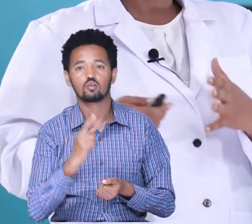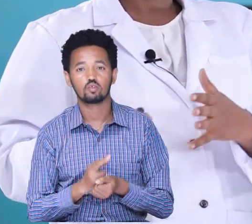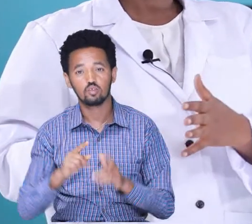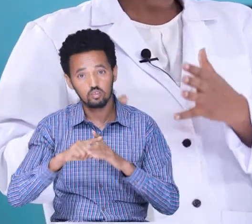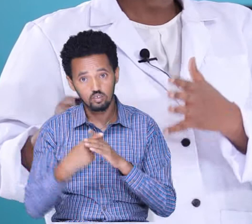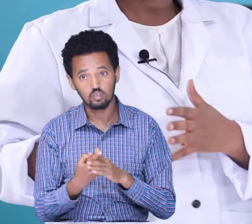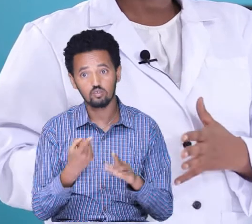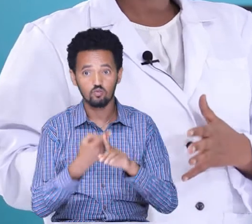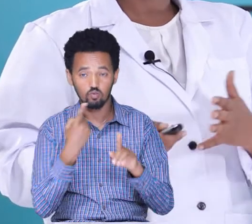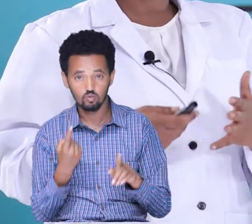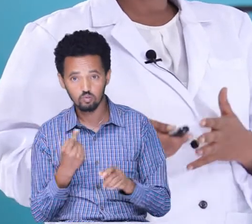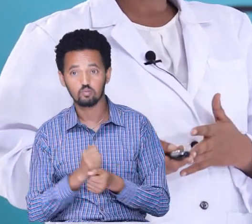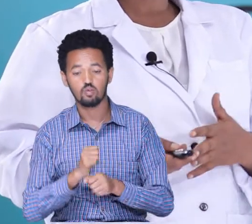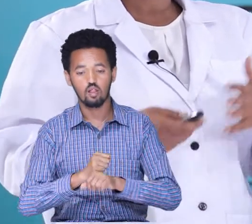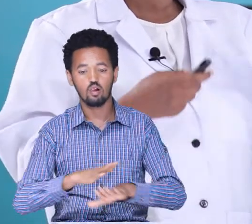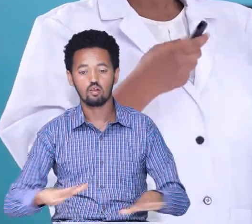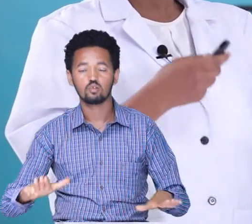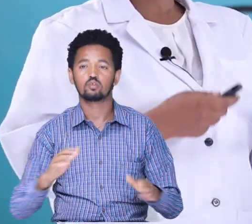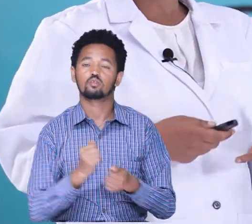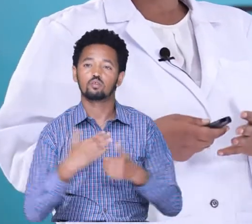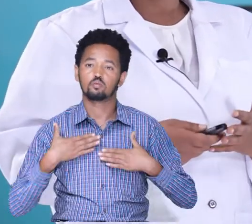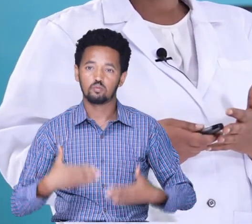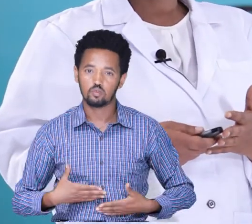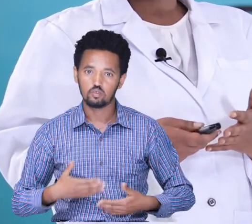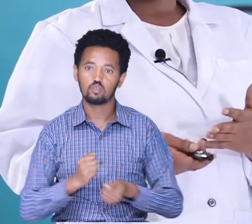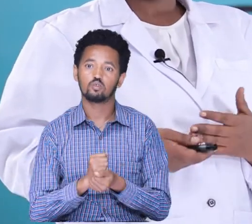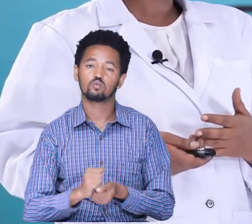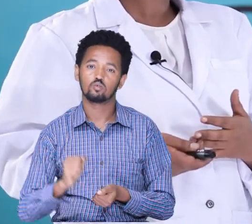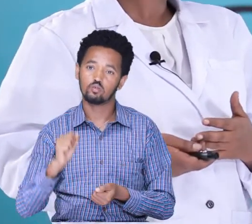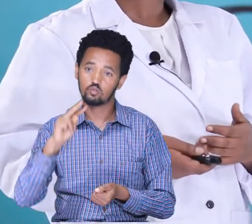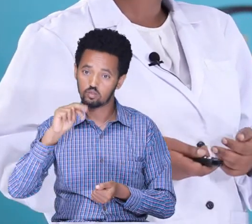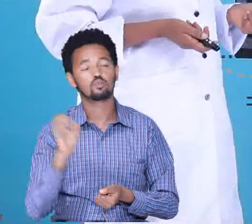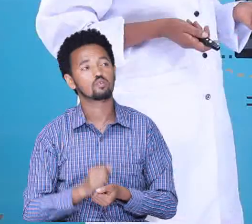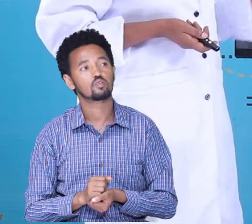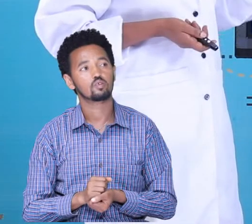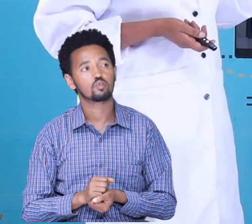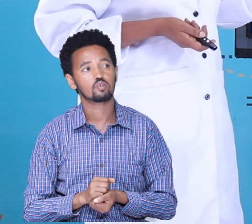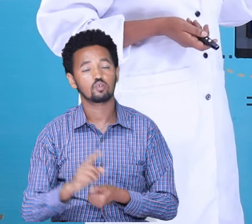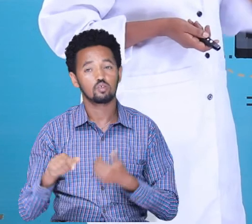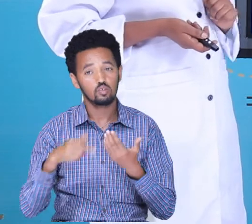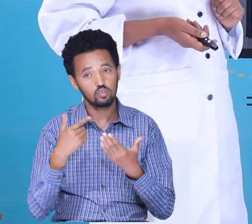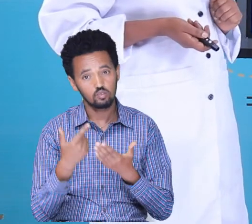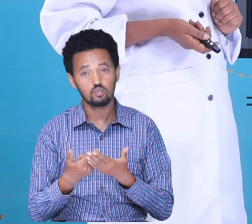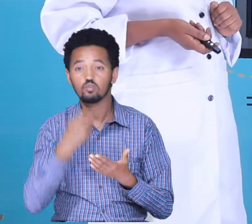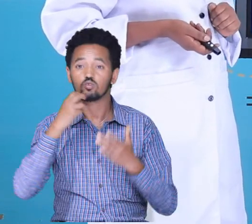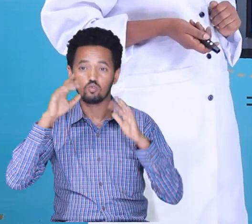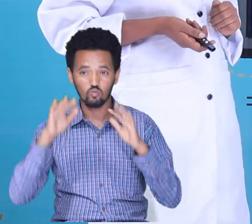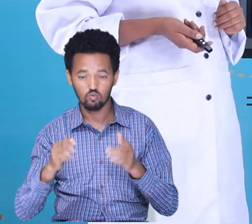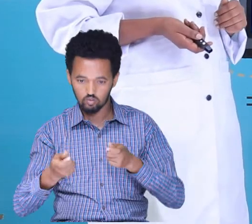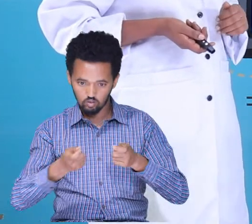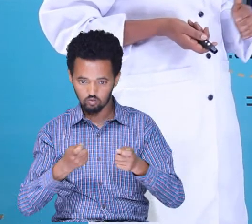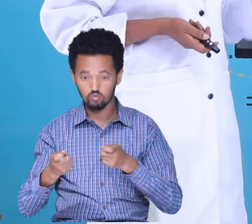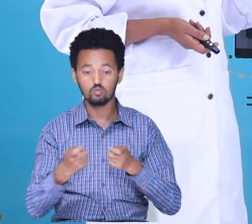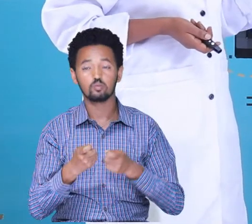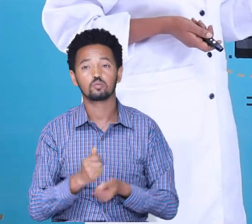start from land bodies. For example, the northeaster trade winds. So the rainfall is controlled mainly by onshore